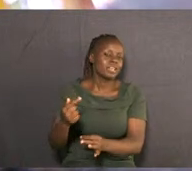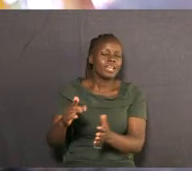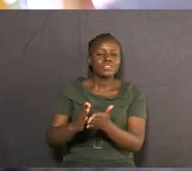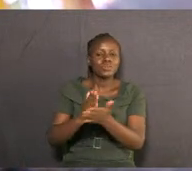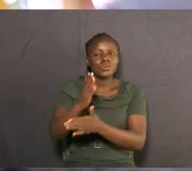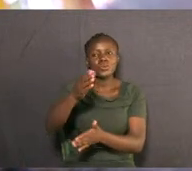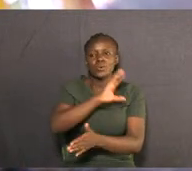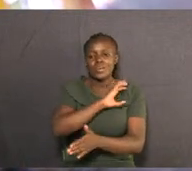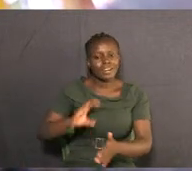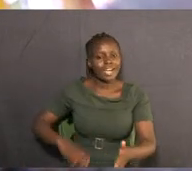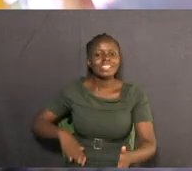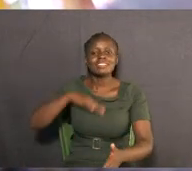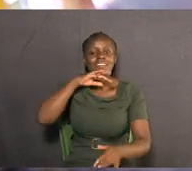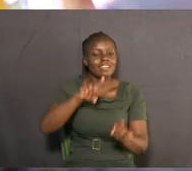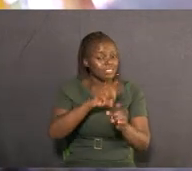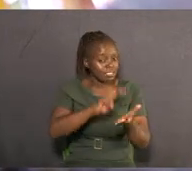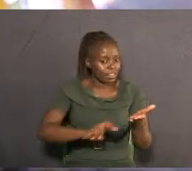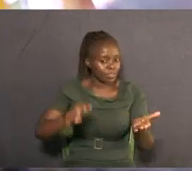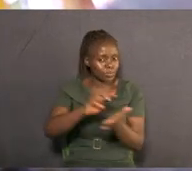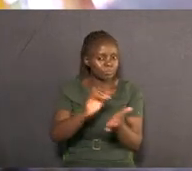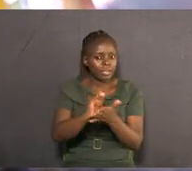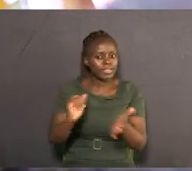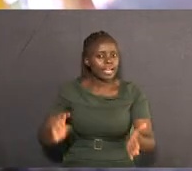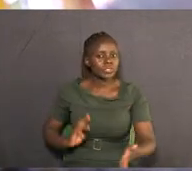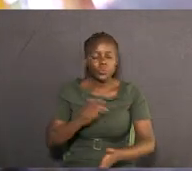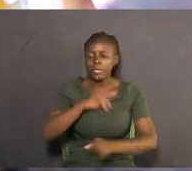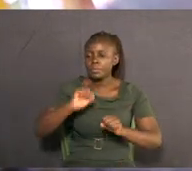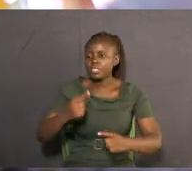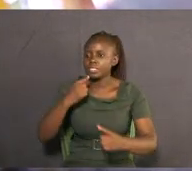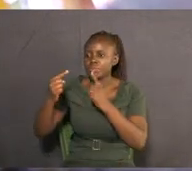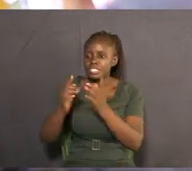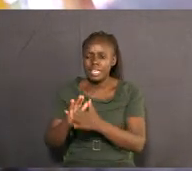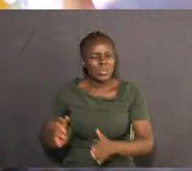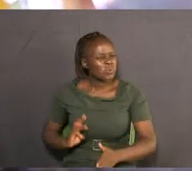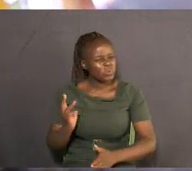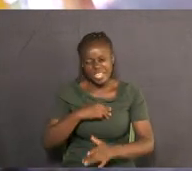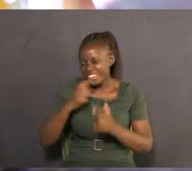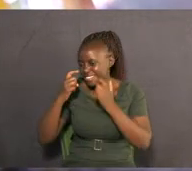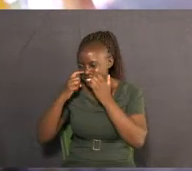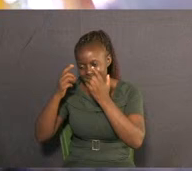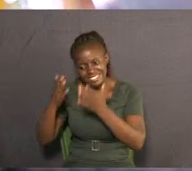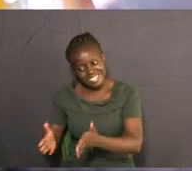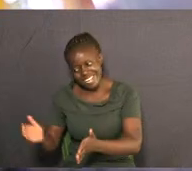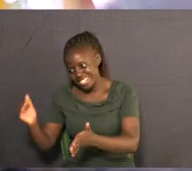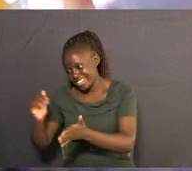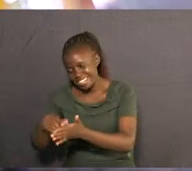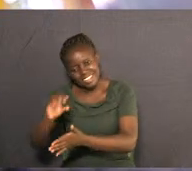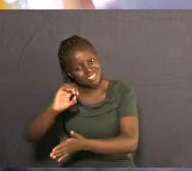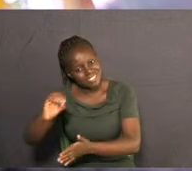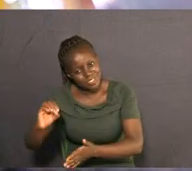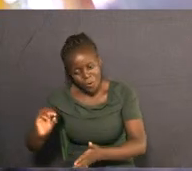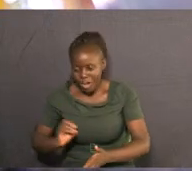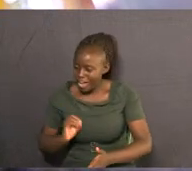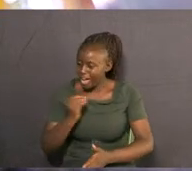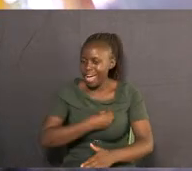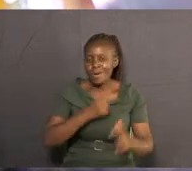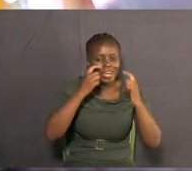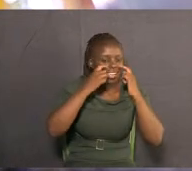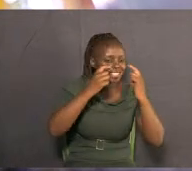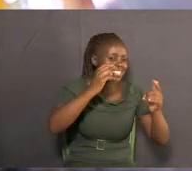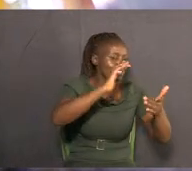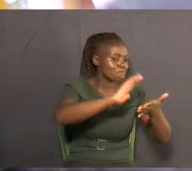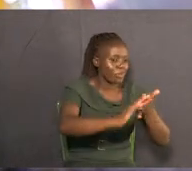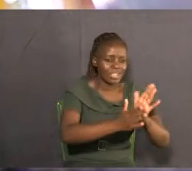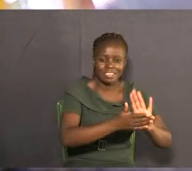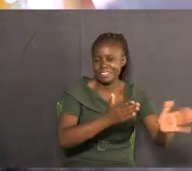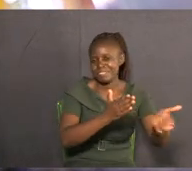resurrection that we can say before God, we are no longer sinners and our sins are forgiven. This truth